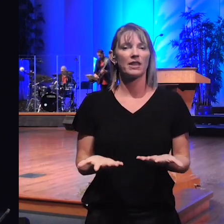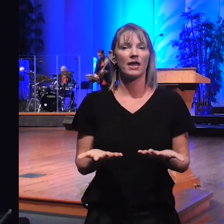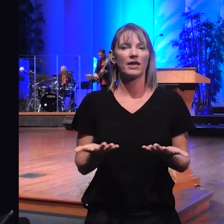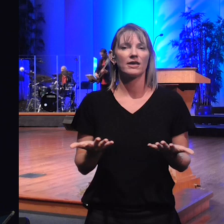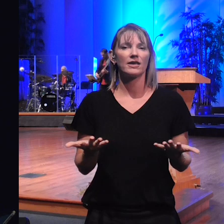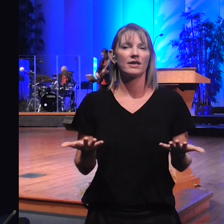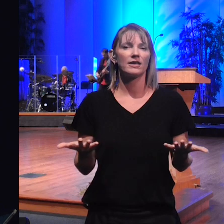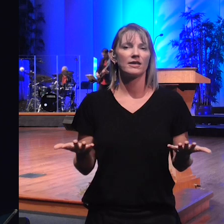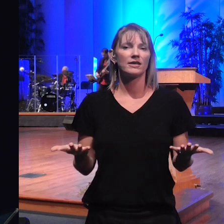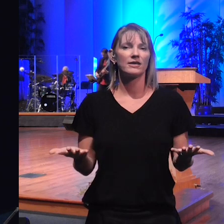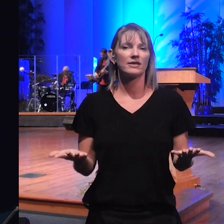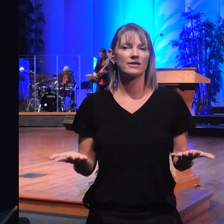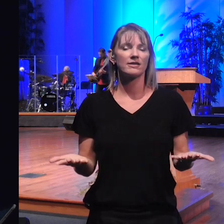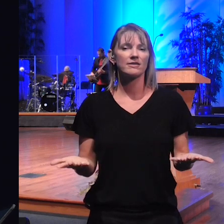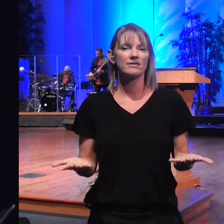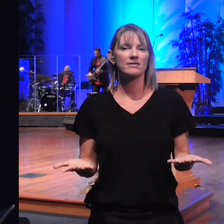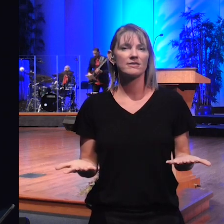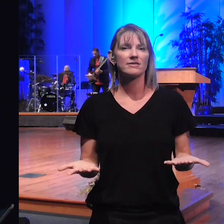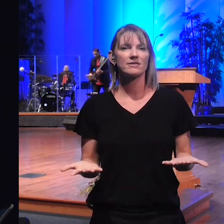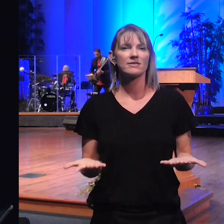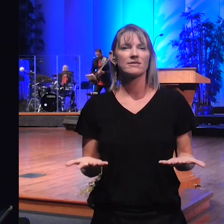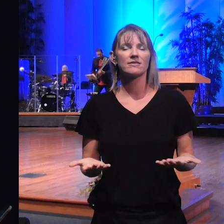into this place.